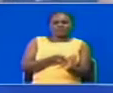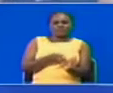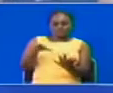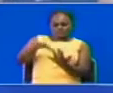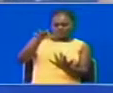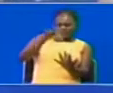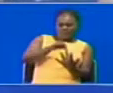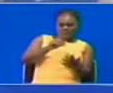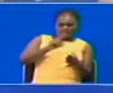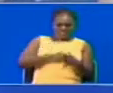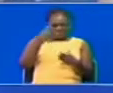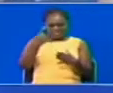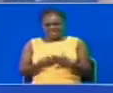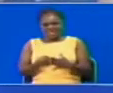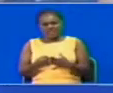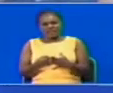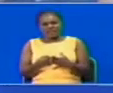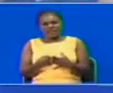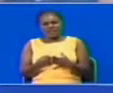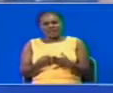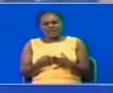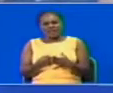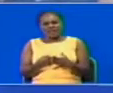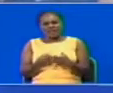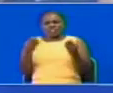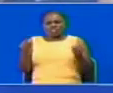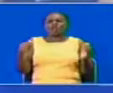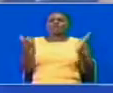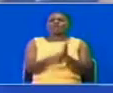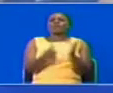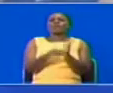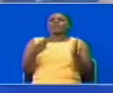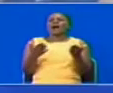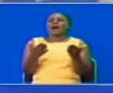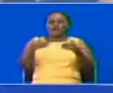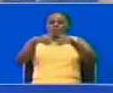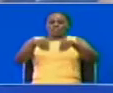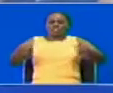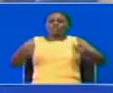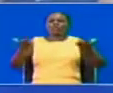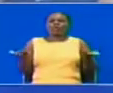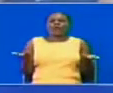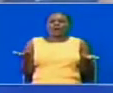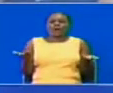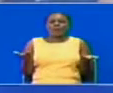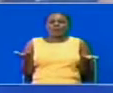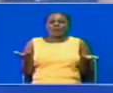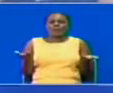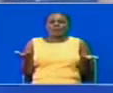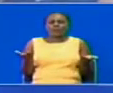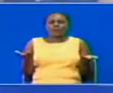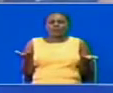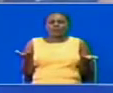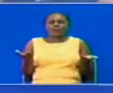nominating those leaders for the party, those will be the flag bearers of Jubilee on various tickets from the county to national level,